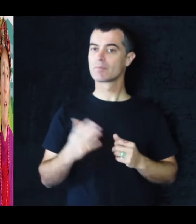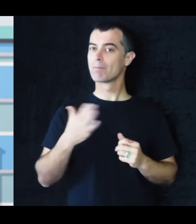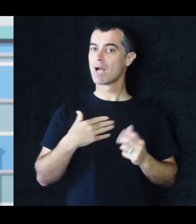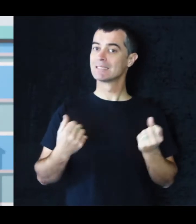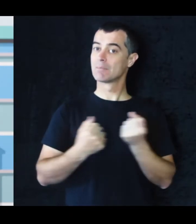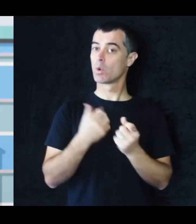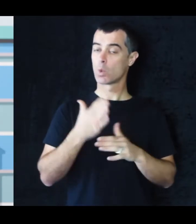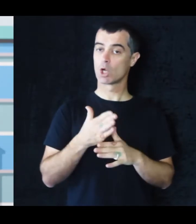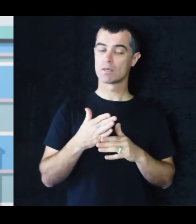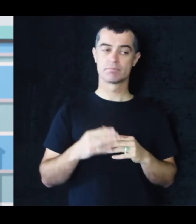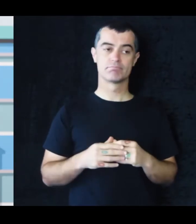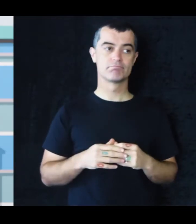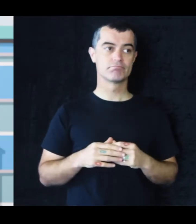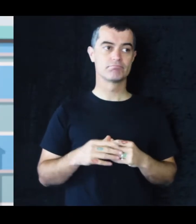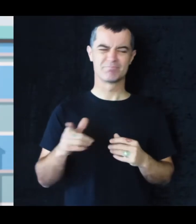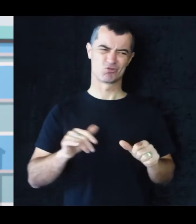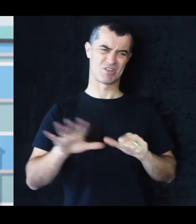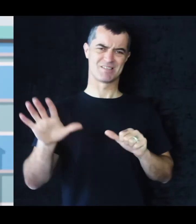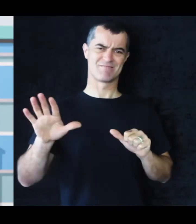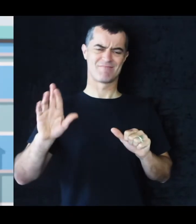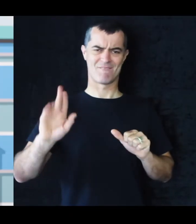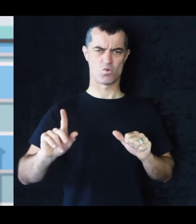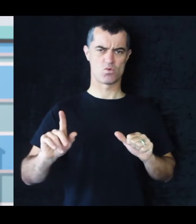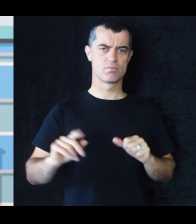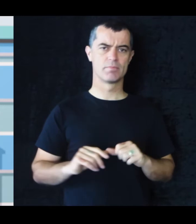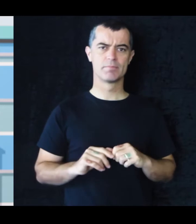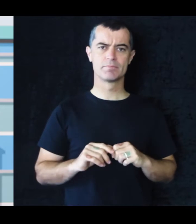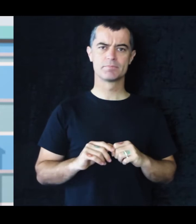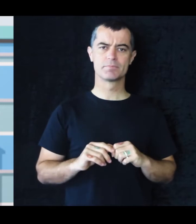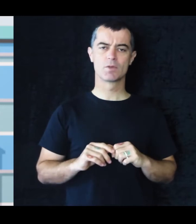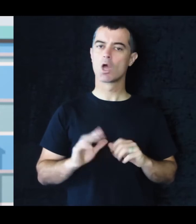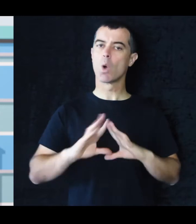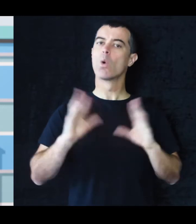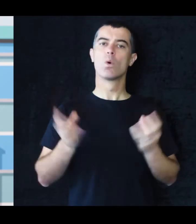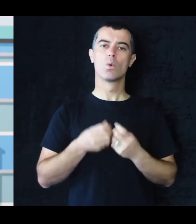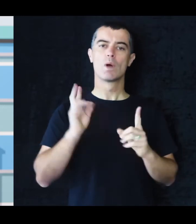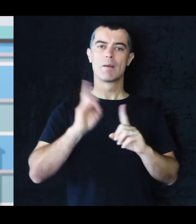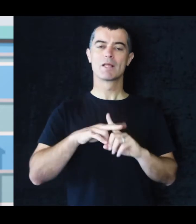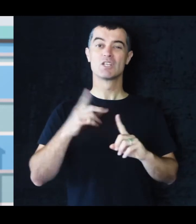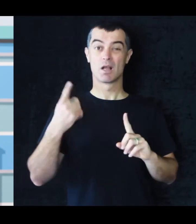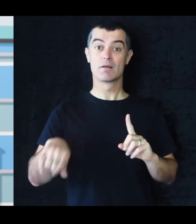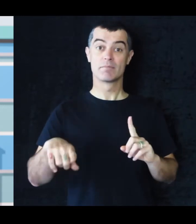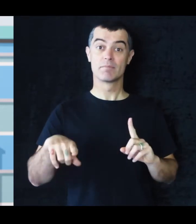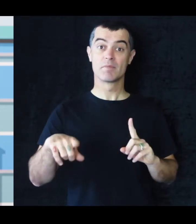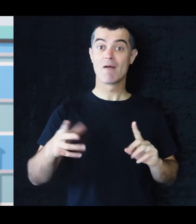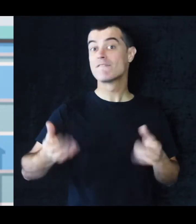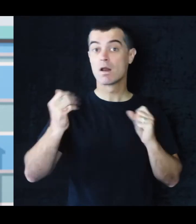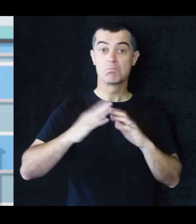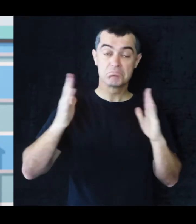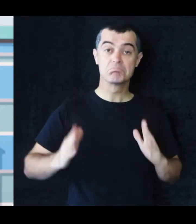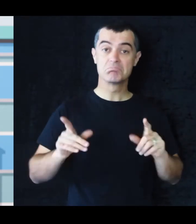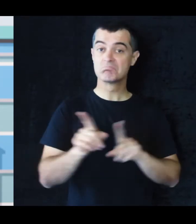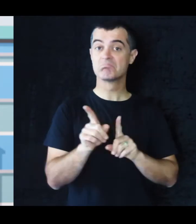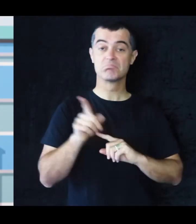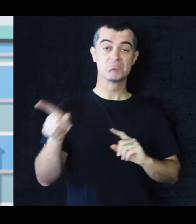My support worker was great for the whole application and even finding a place